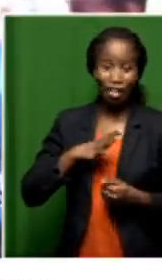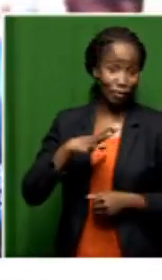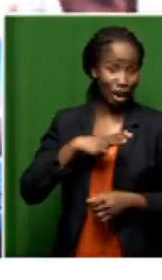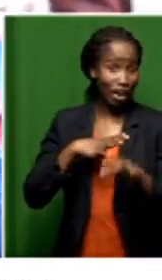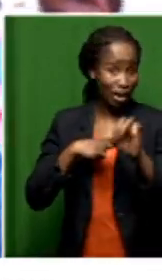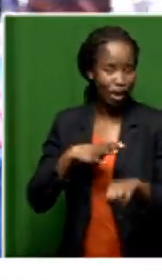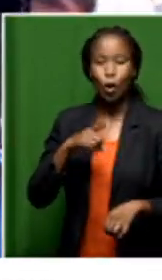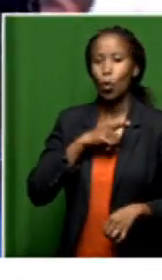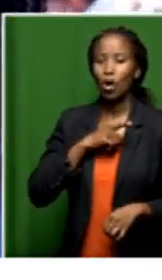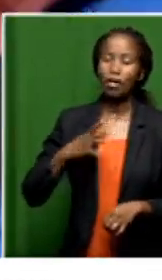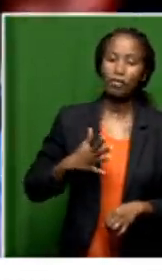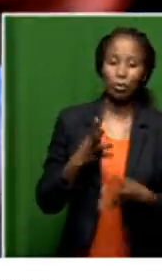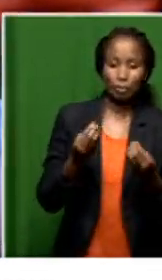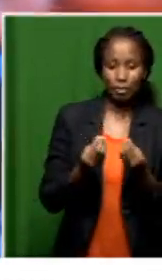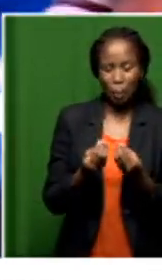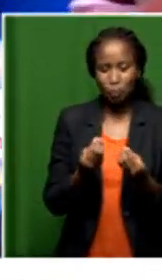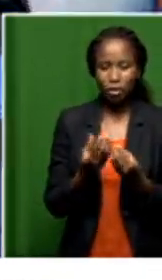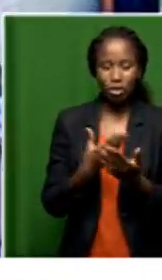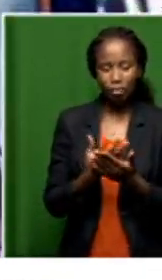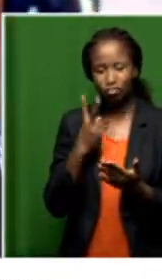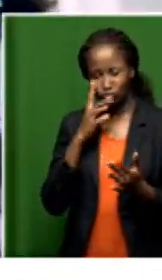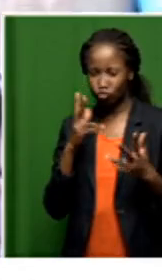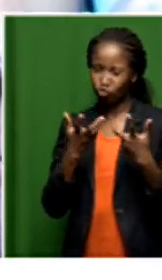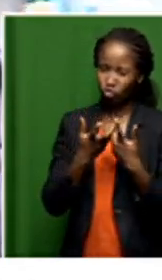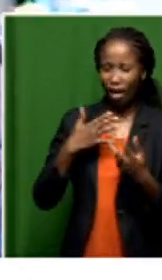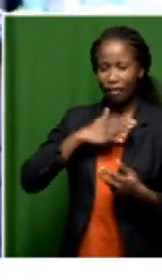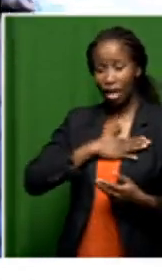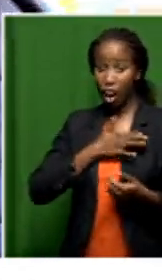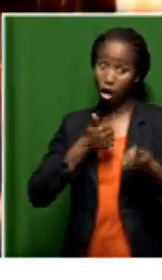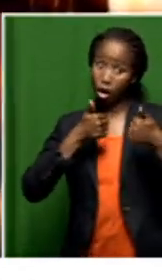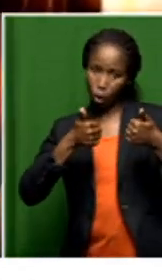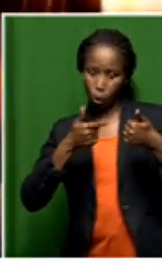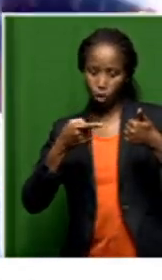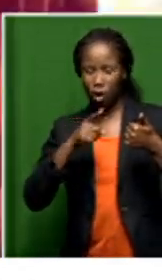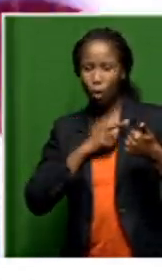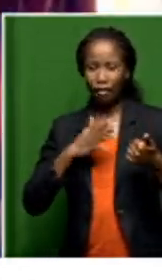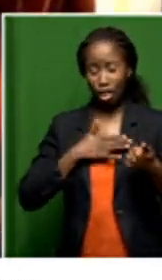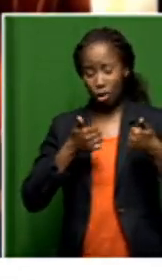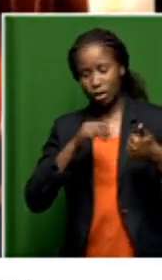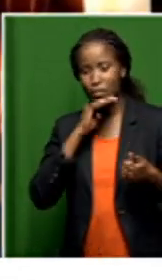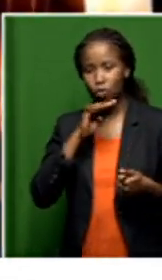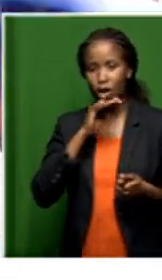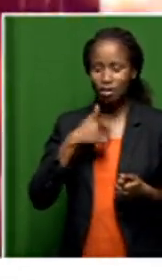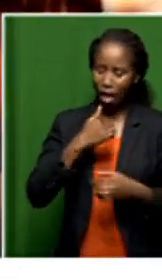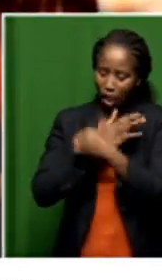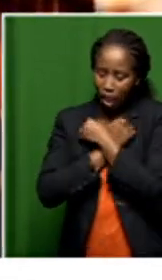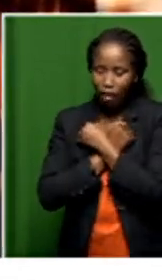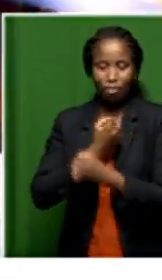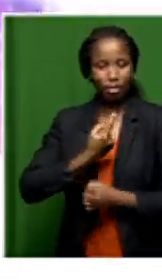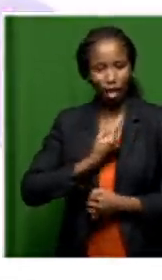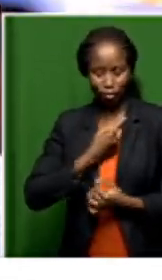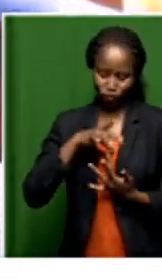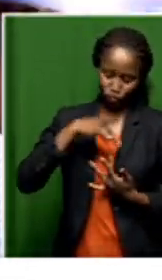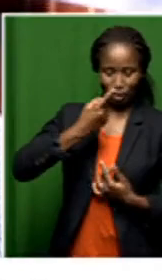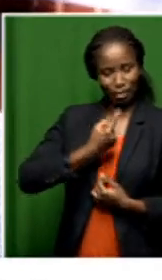wanted something to have the predecessor to Good, because Good was also about loving yourself and choosing yourself and stuff. So we wanted